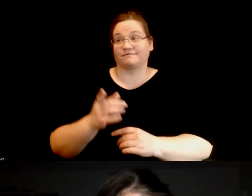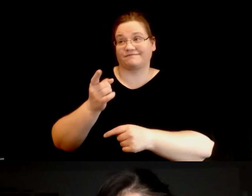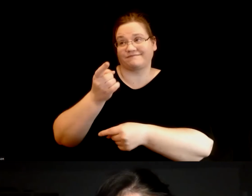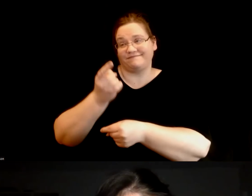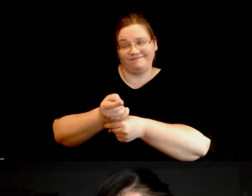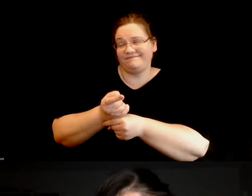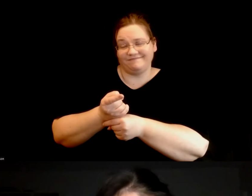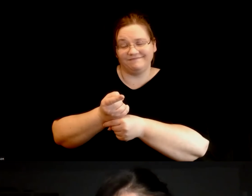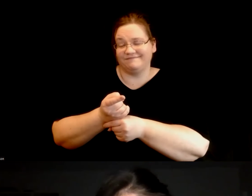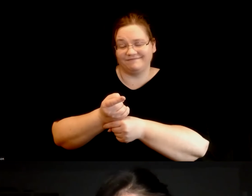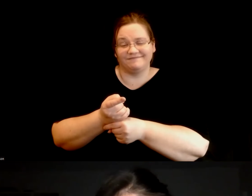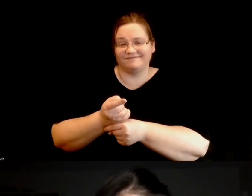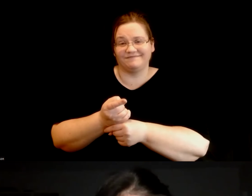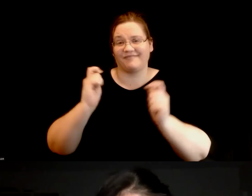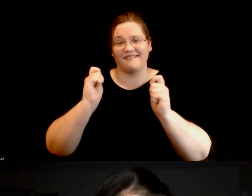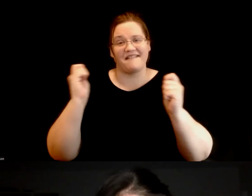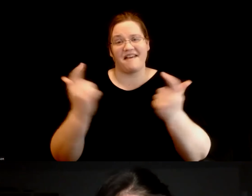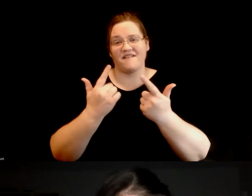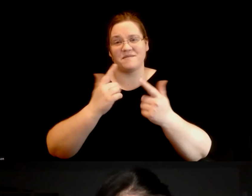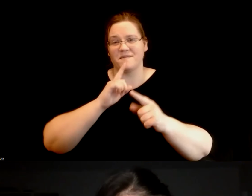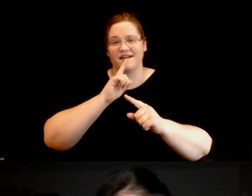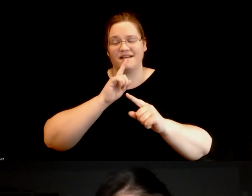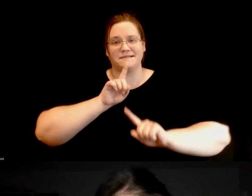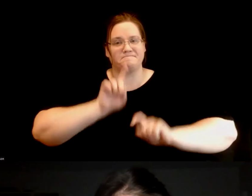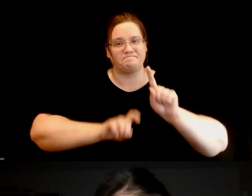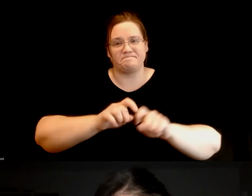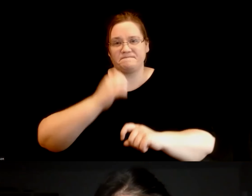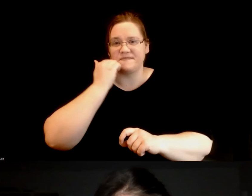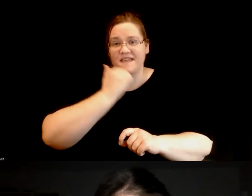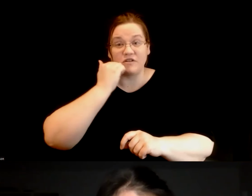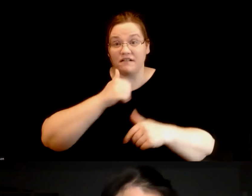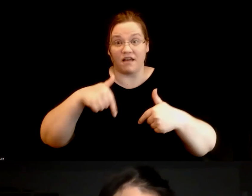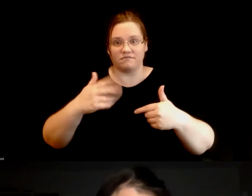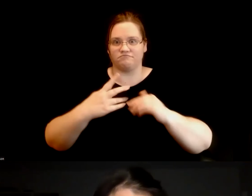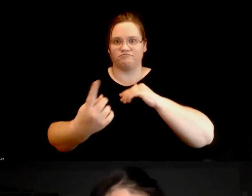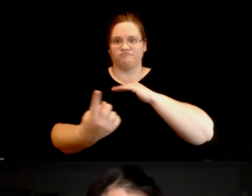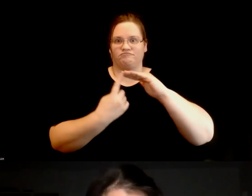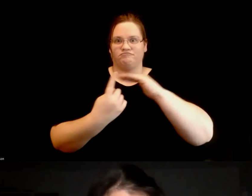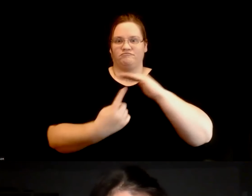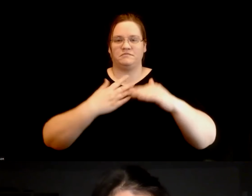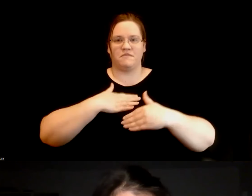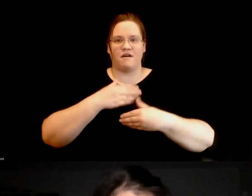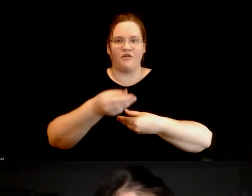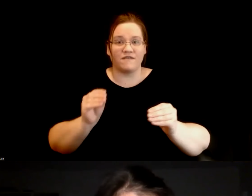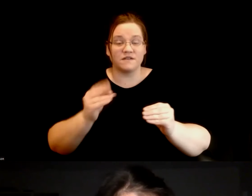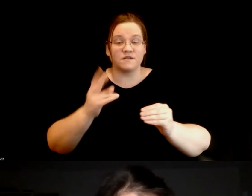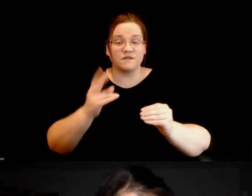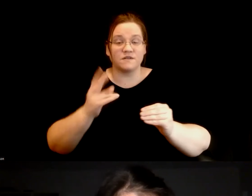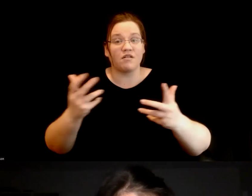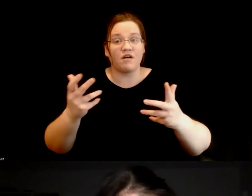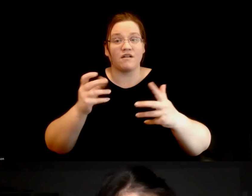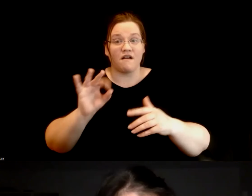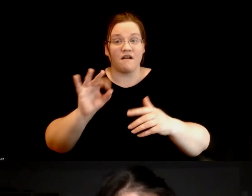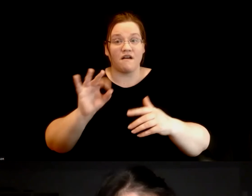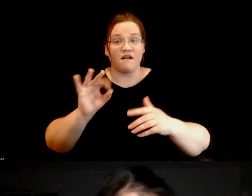is, everybody's asking this every day in the office because we have seen a lot of pediatric COVID this